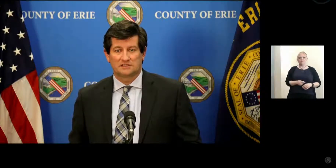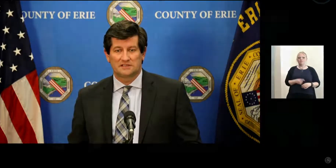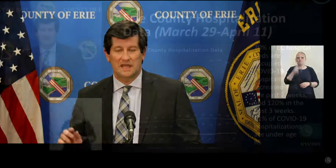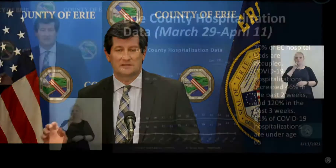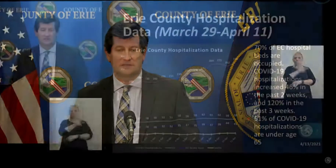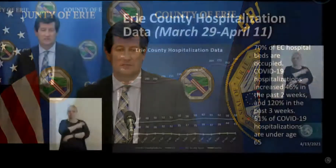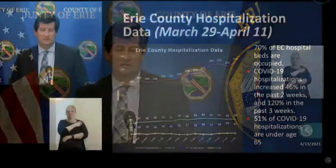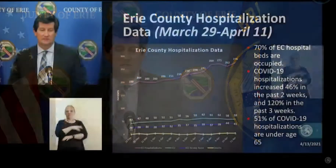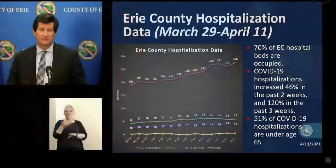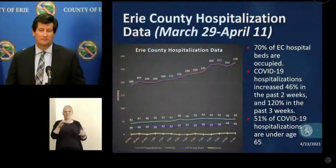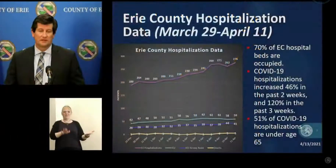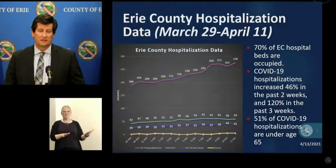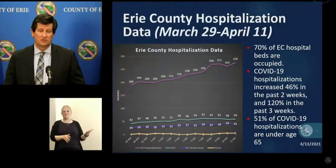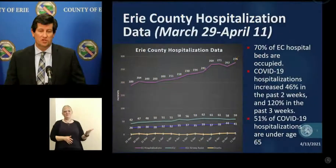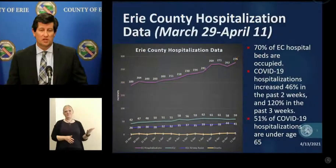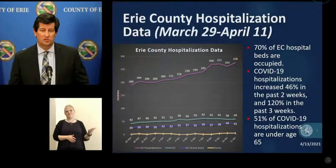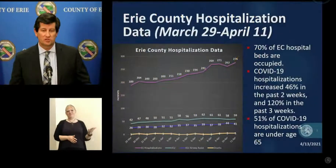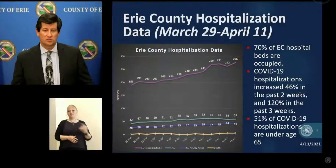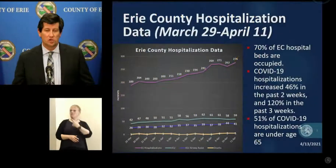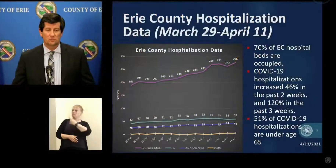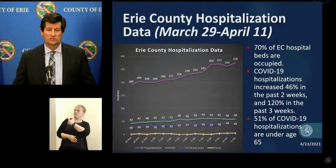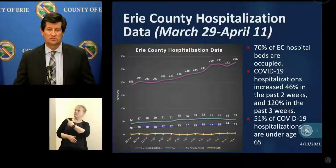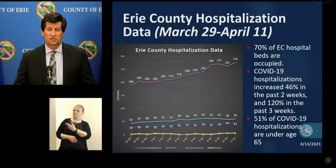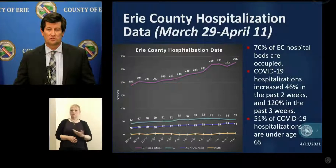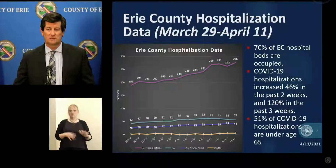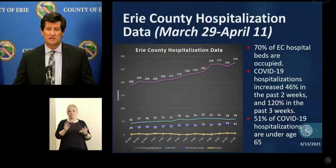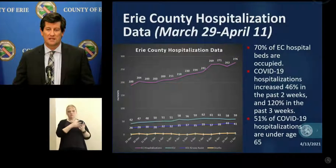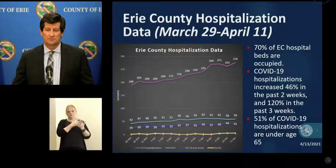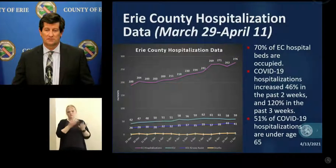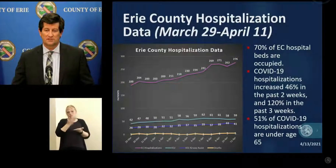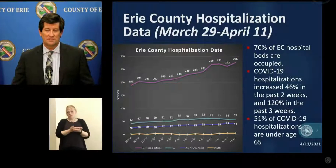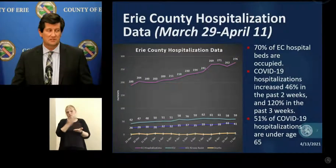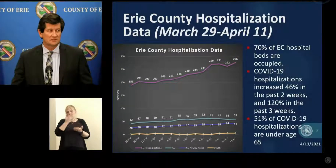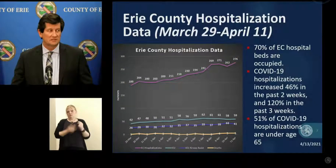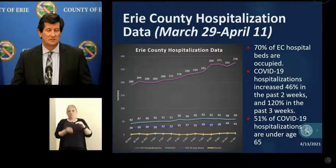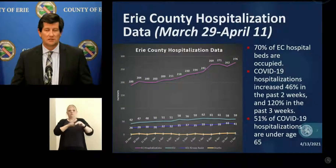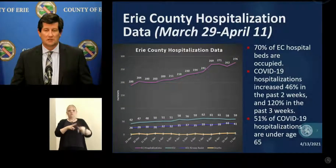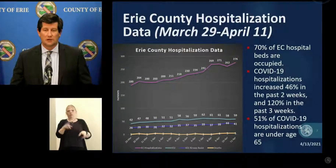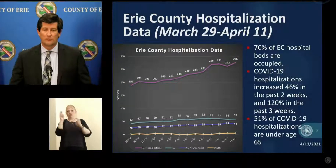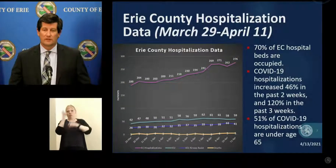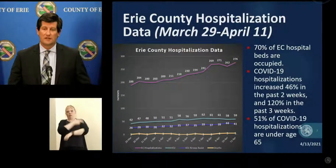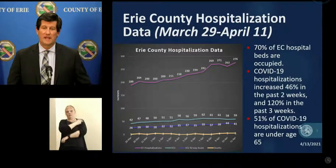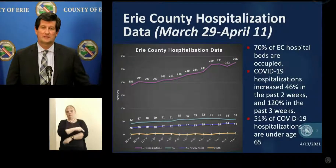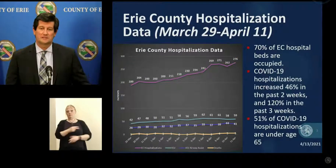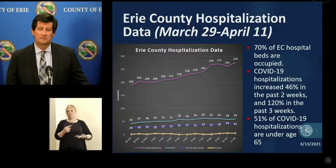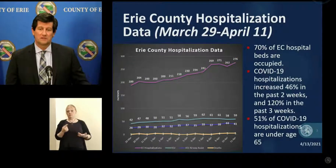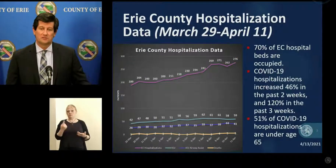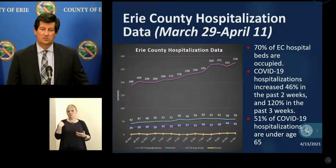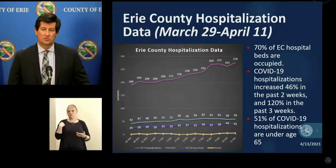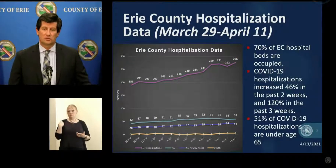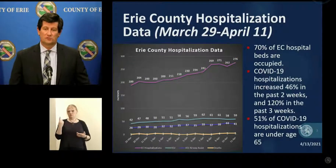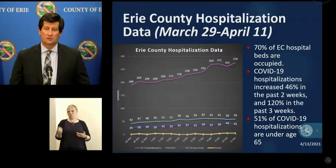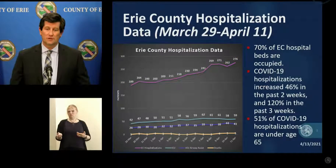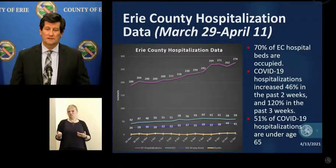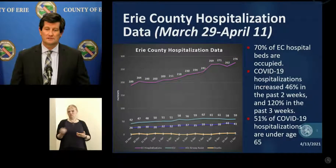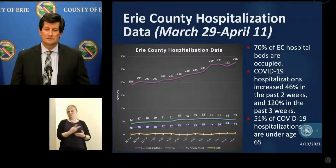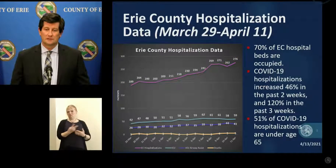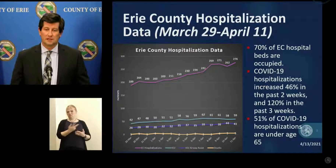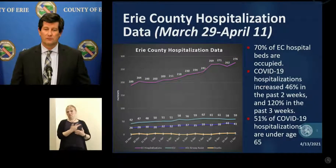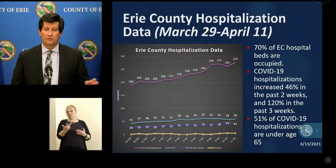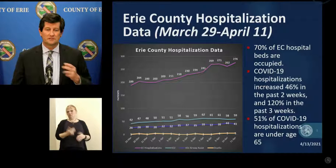and deaths. I mean, the chart just shows this increase in hospitalizations over the last 2 to 3